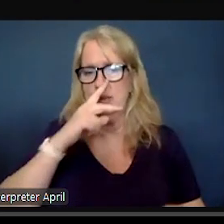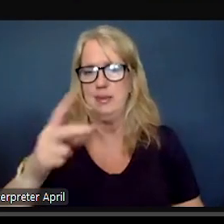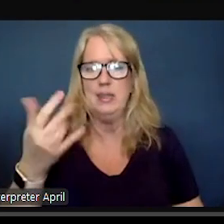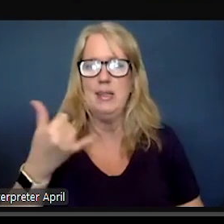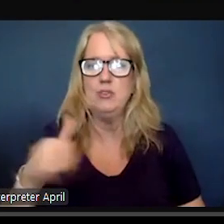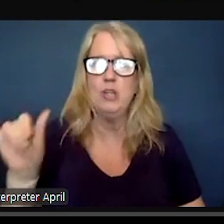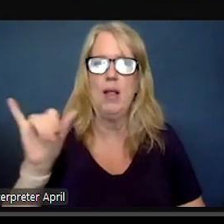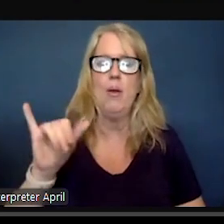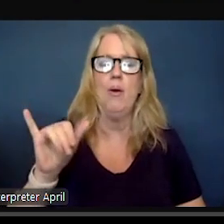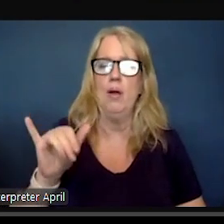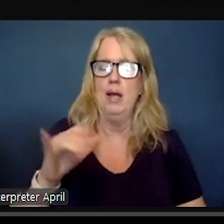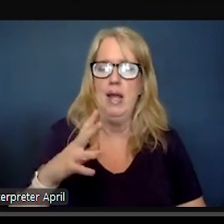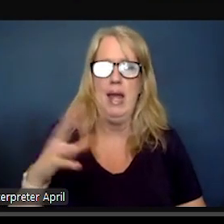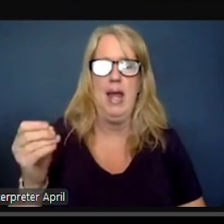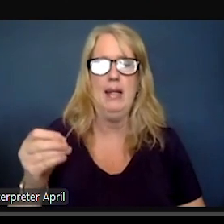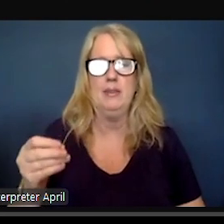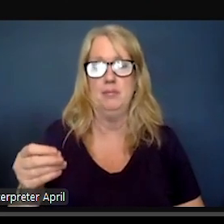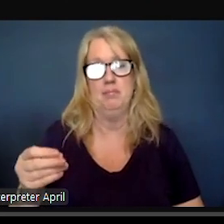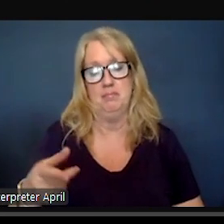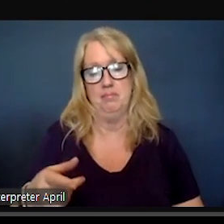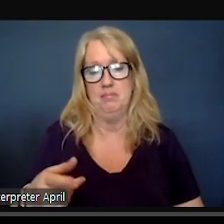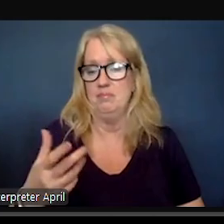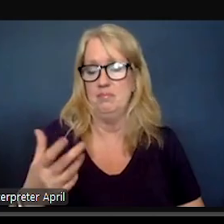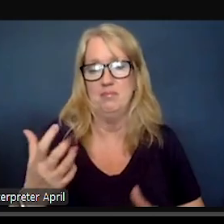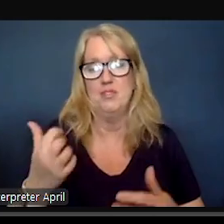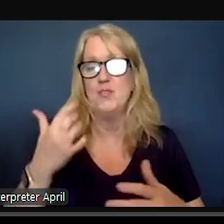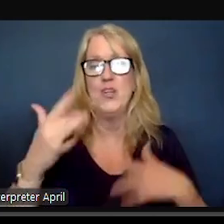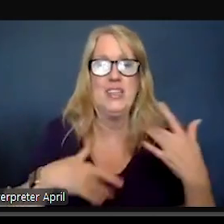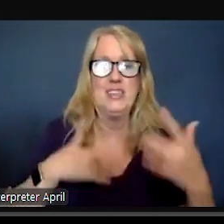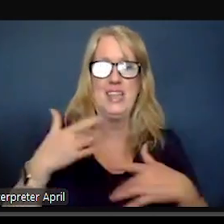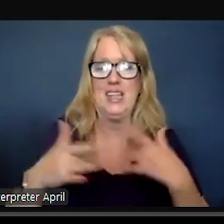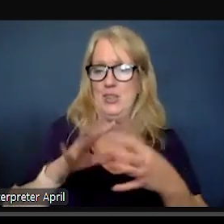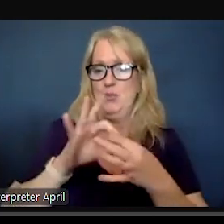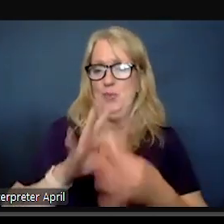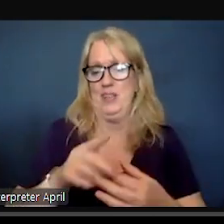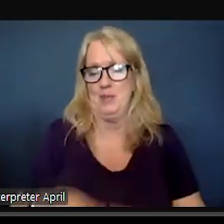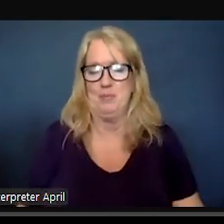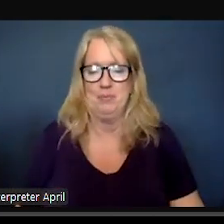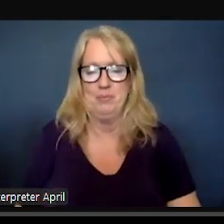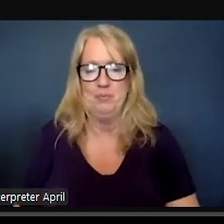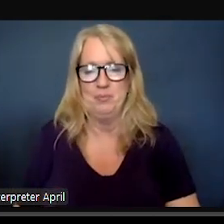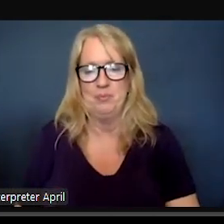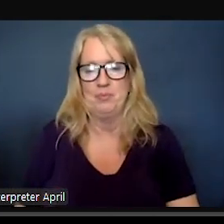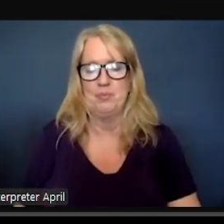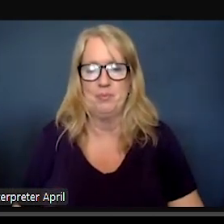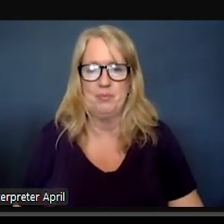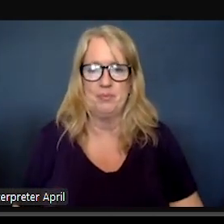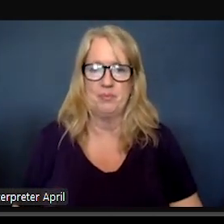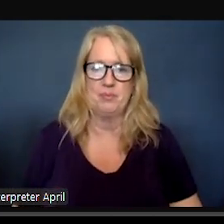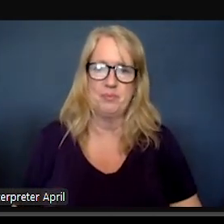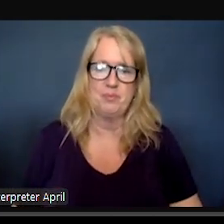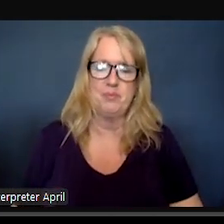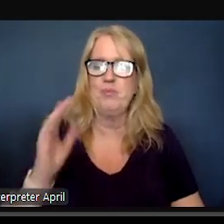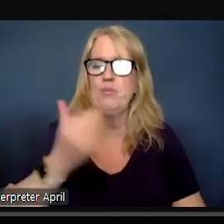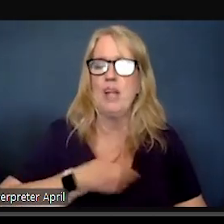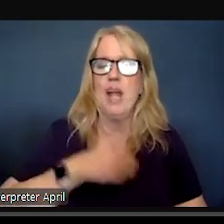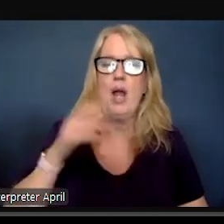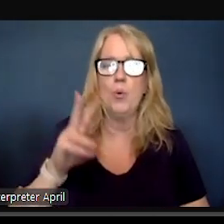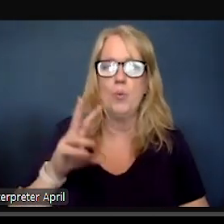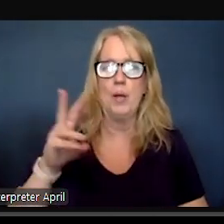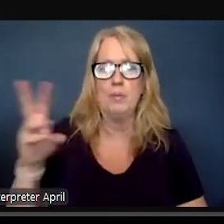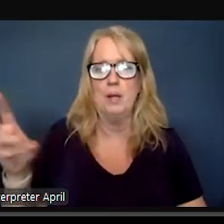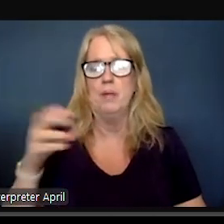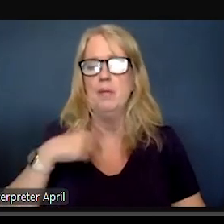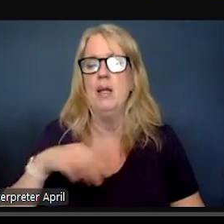yellow, and very excited by that. And so our website,